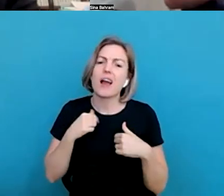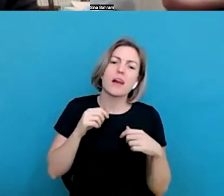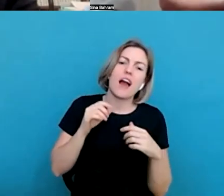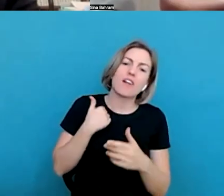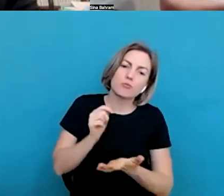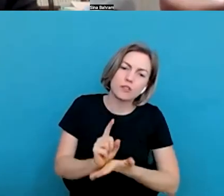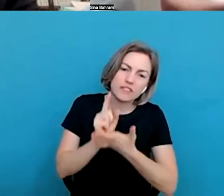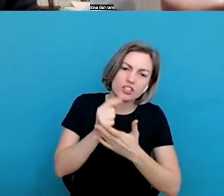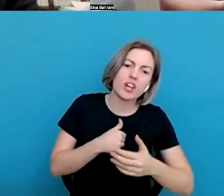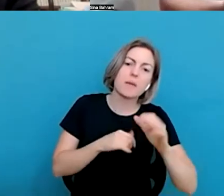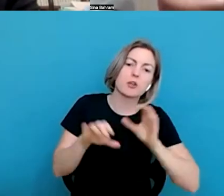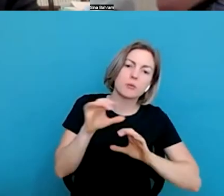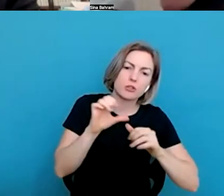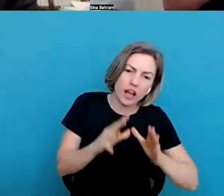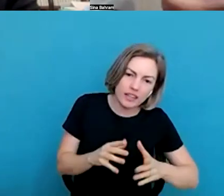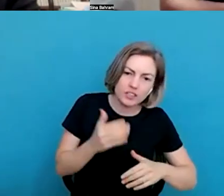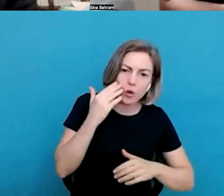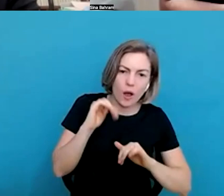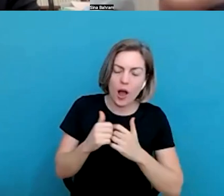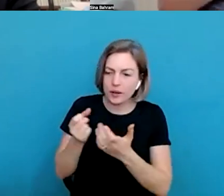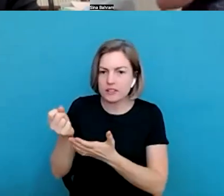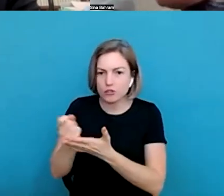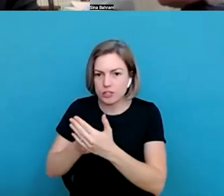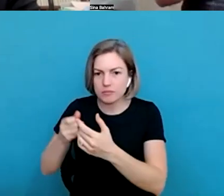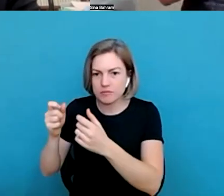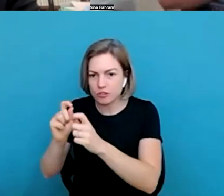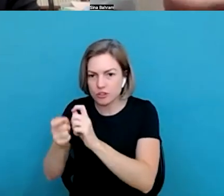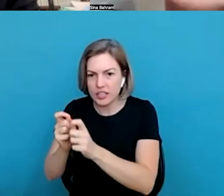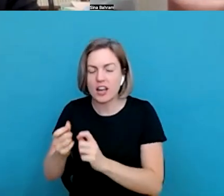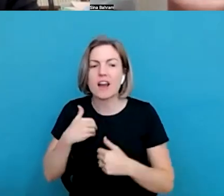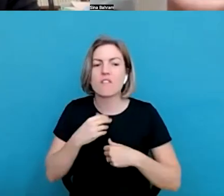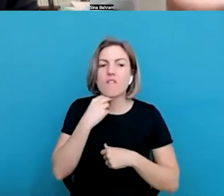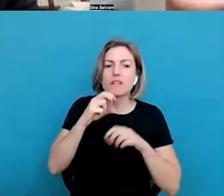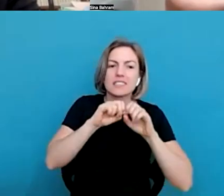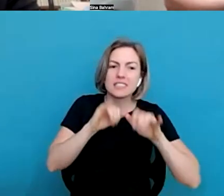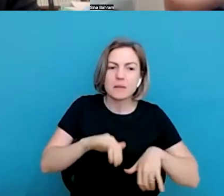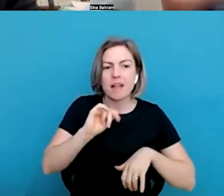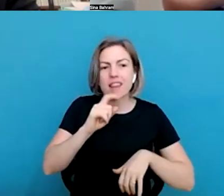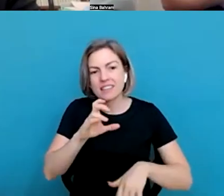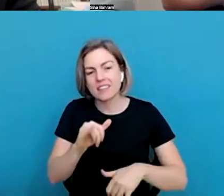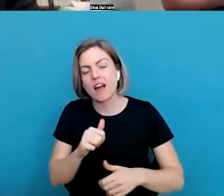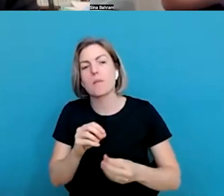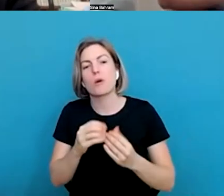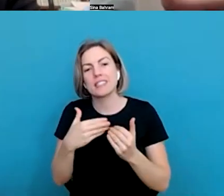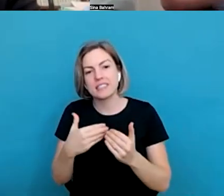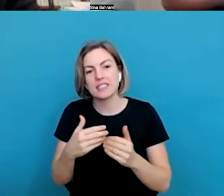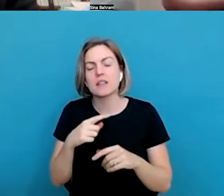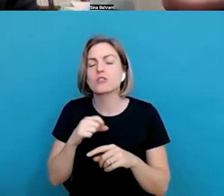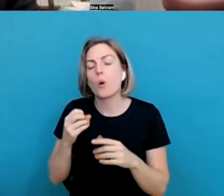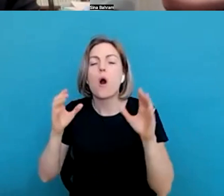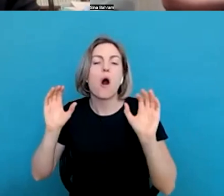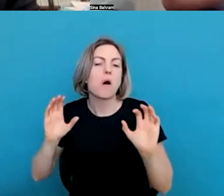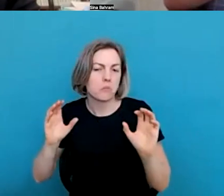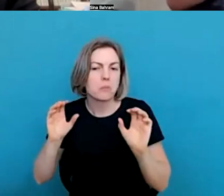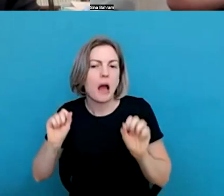know how to script these things, etc. I have a voice assistant like Alexa that's possible. So it's a doable environment